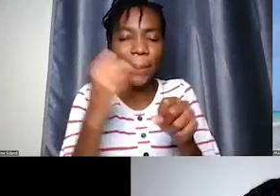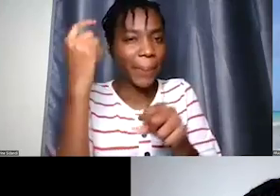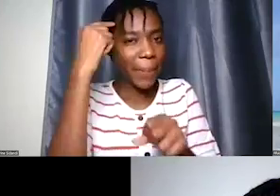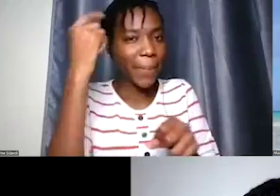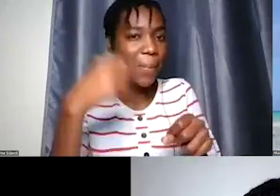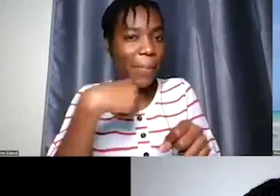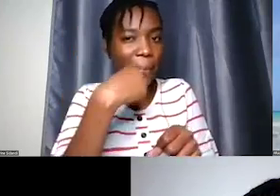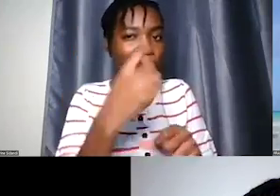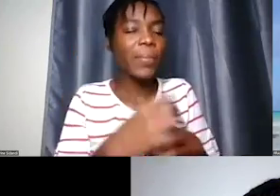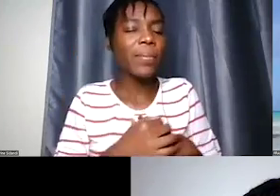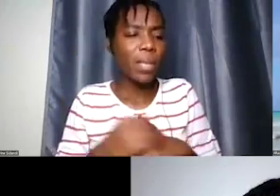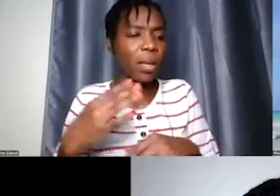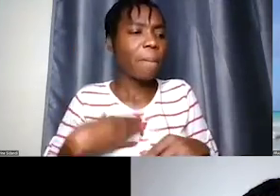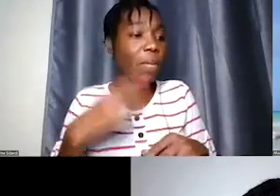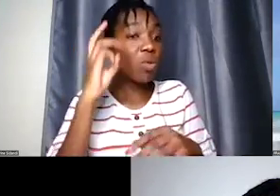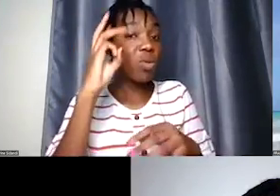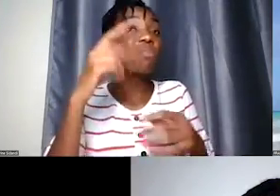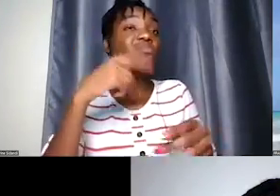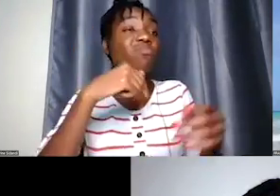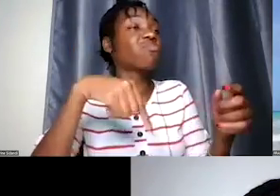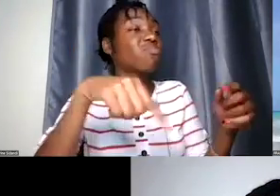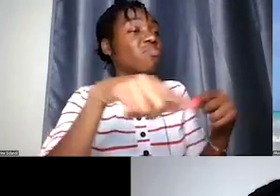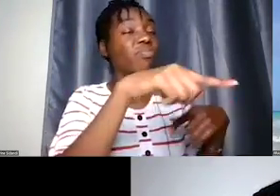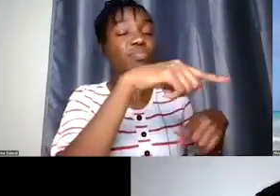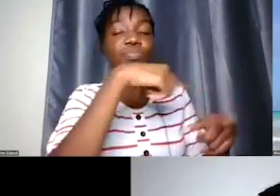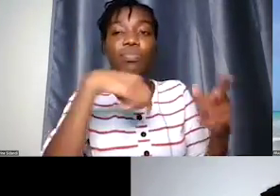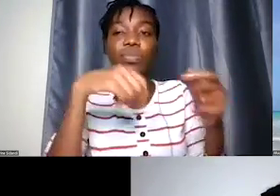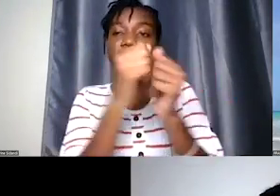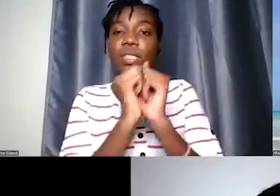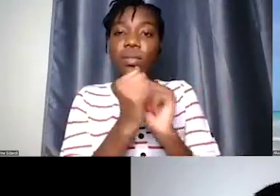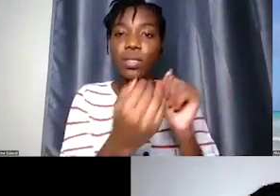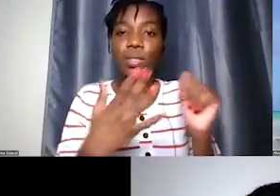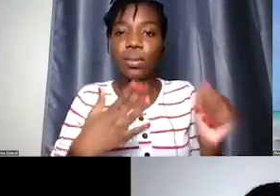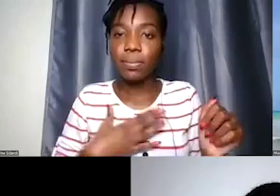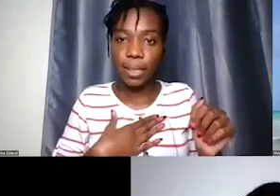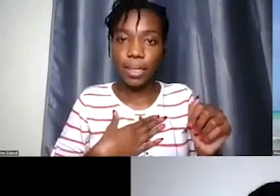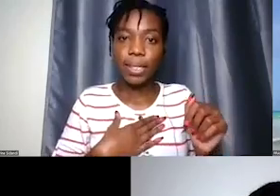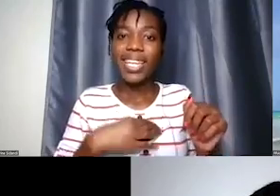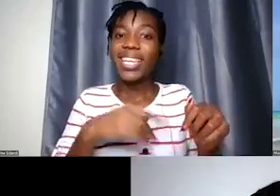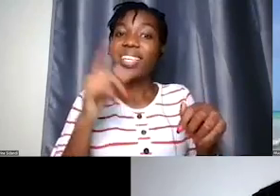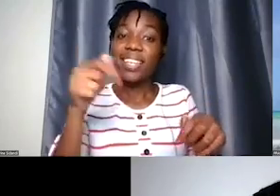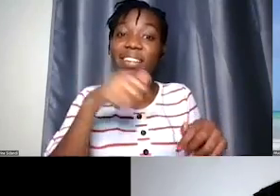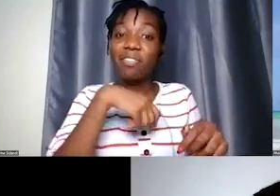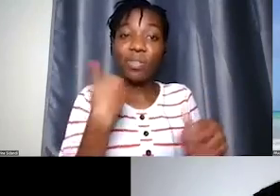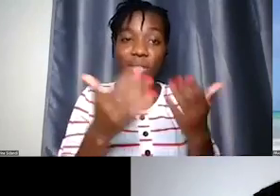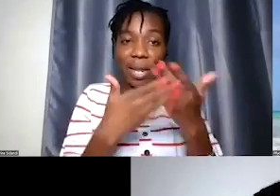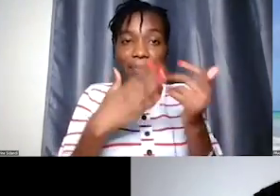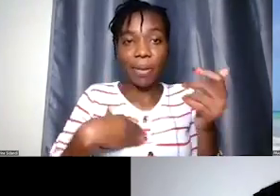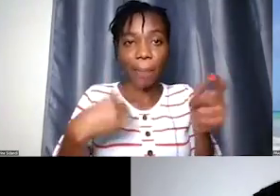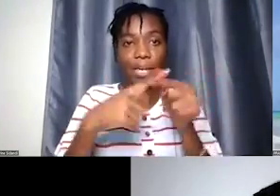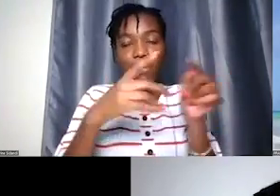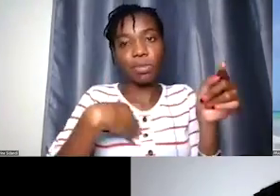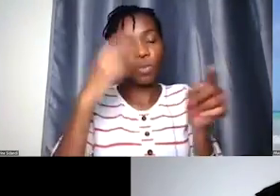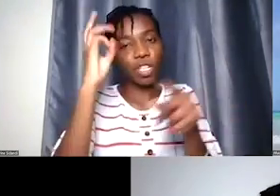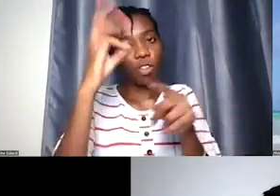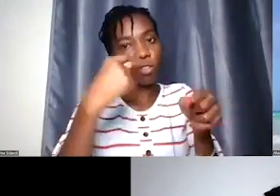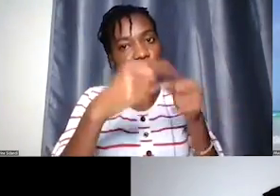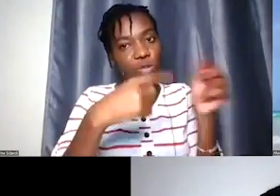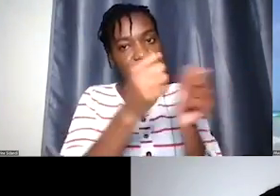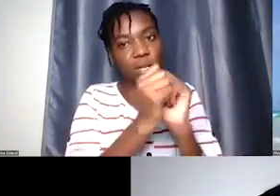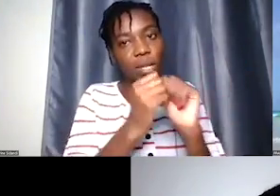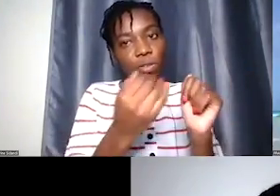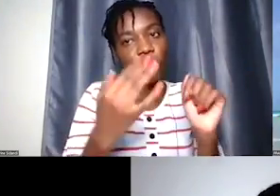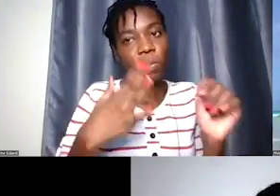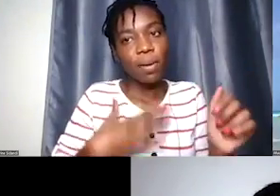hata nitasumbuka na mtoto wangu, kama amekataa kunisaidia, I'll move on with my kid. Number two, I'm